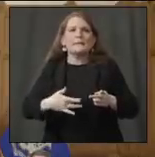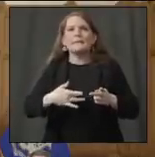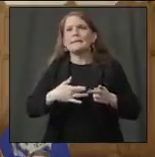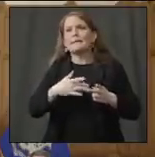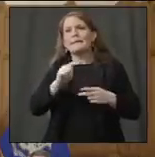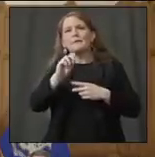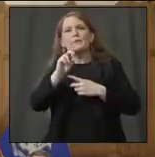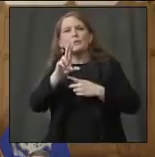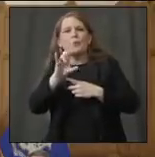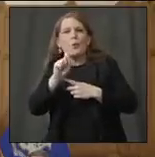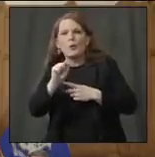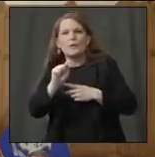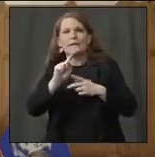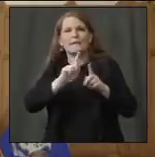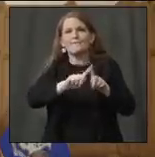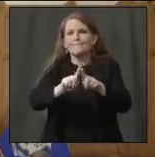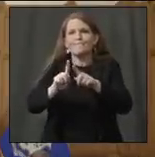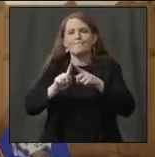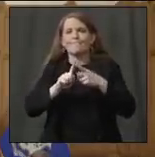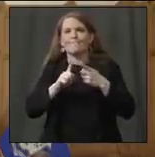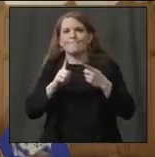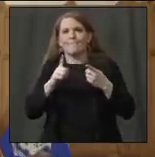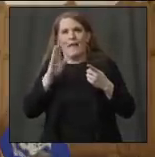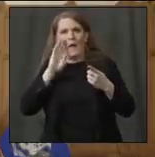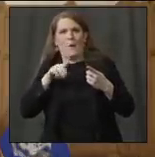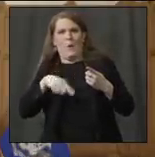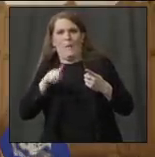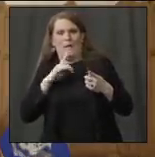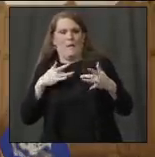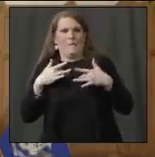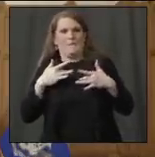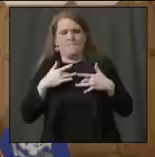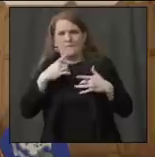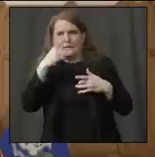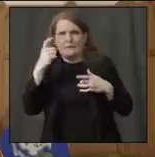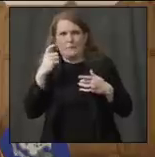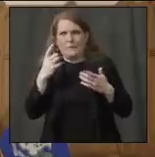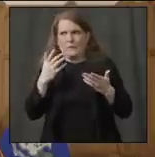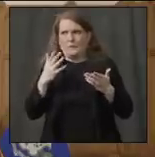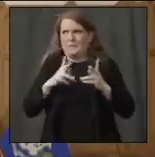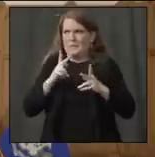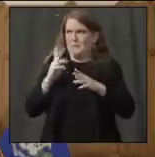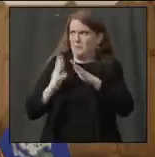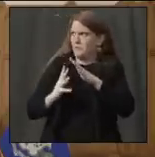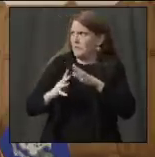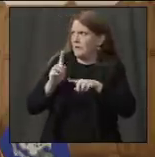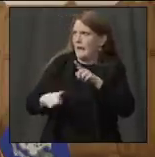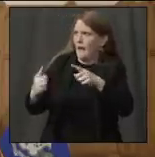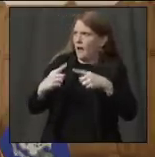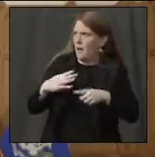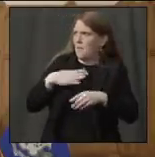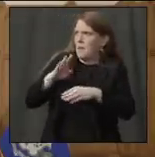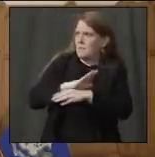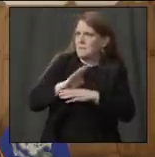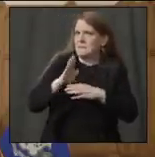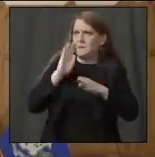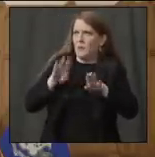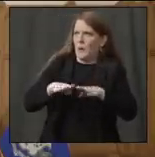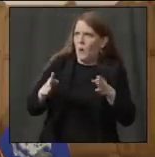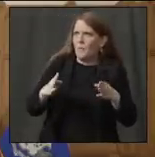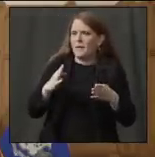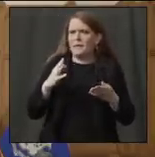ultimately make those decisions? Will that be the state, or will some of those decisions be made on a localized basis of what opens, what doesn't this summer?